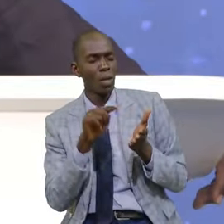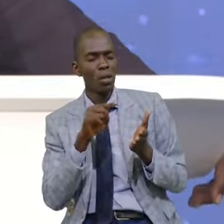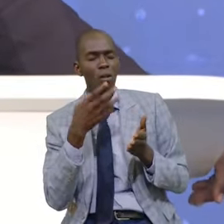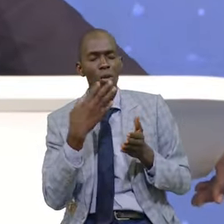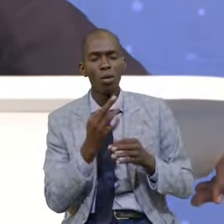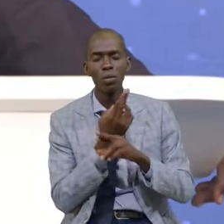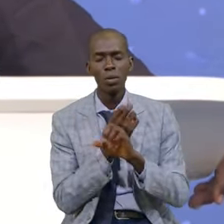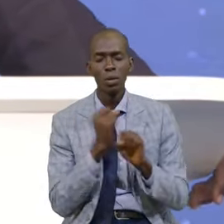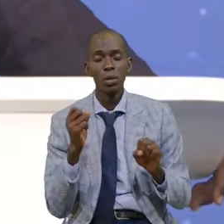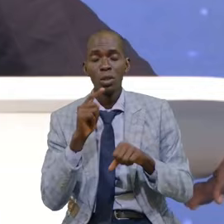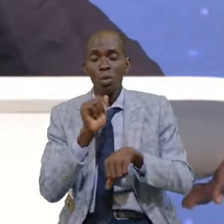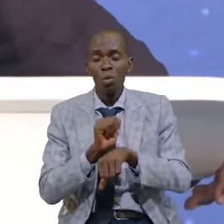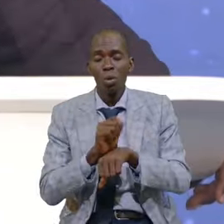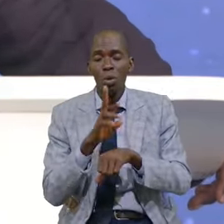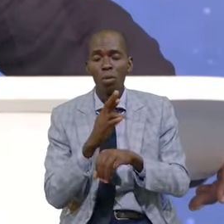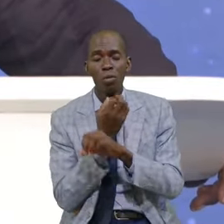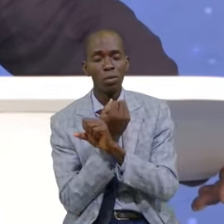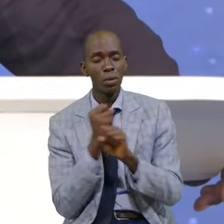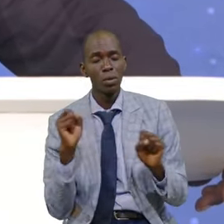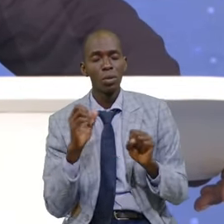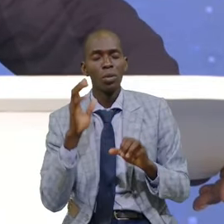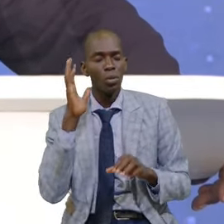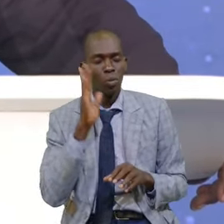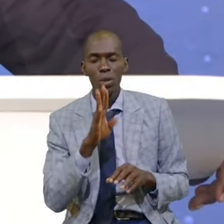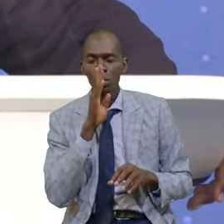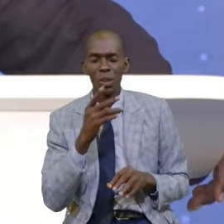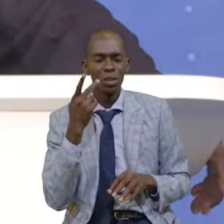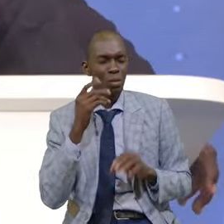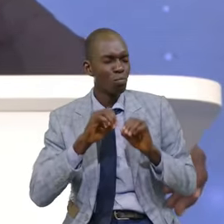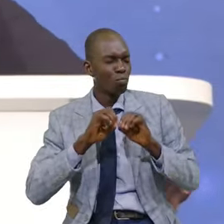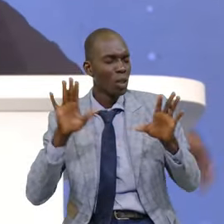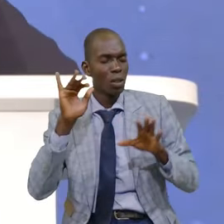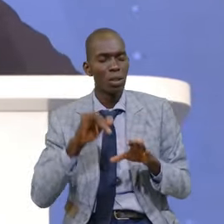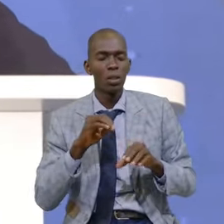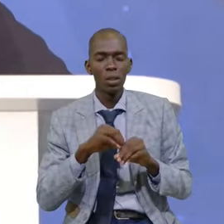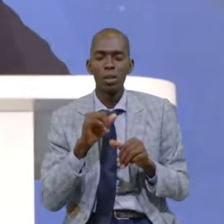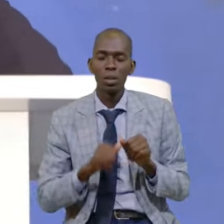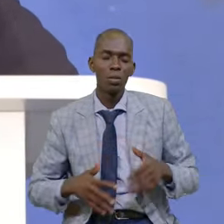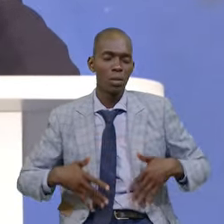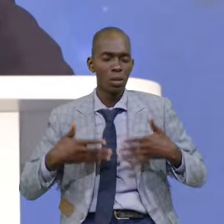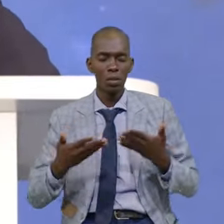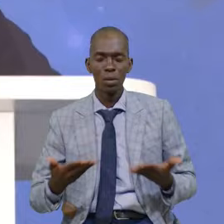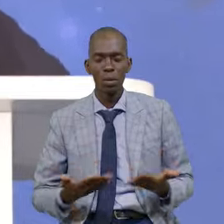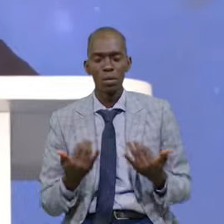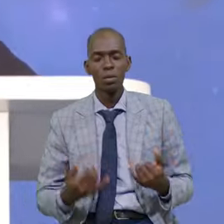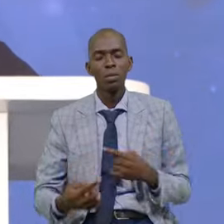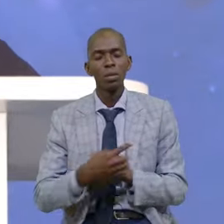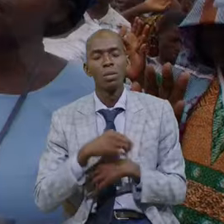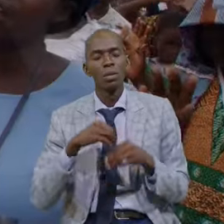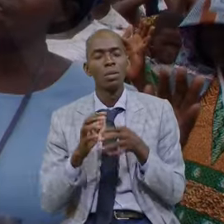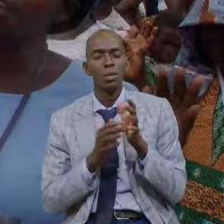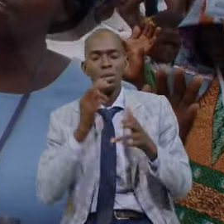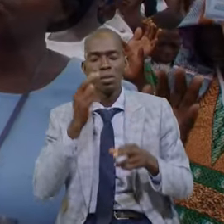work of redemption, will be seen clearly in every life here today in Jesus'